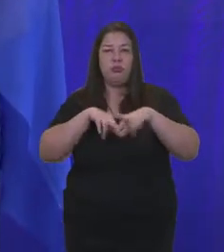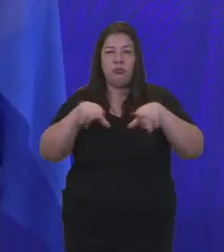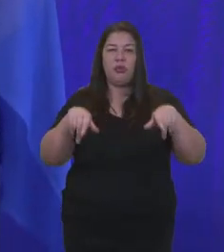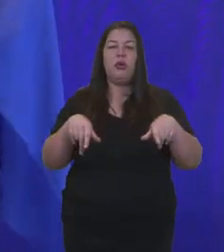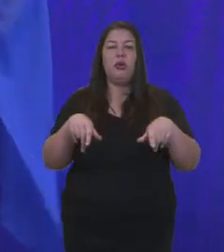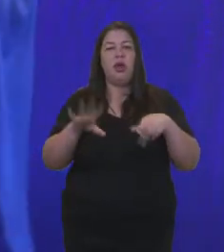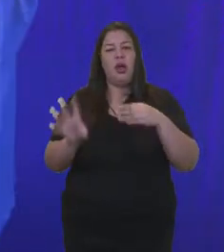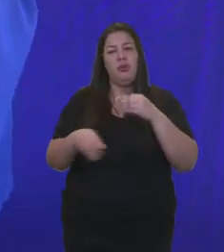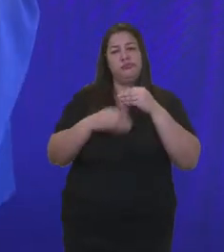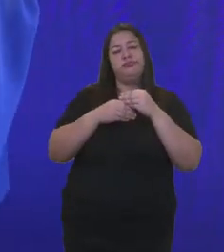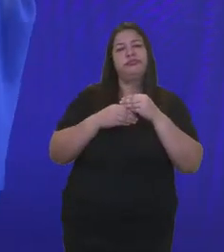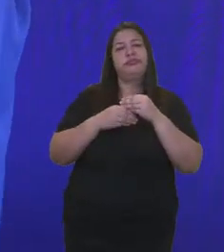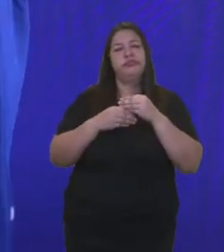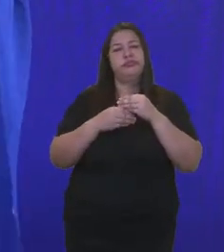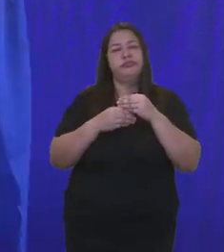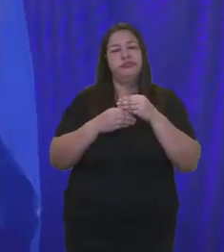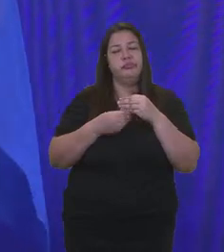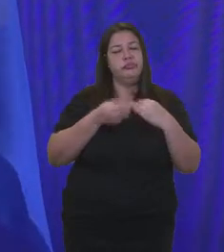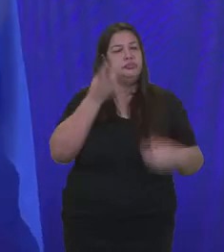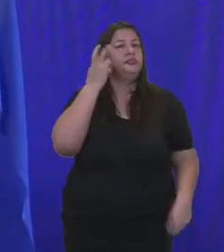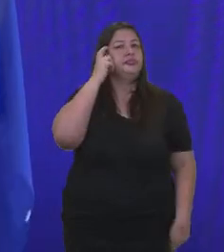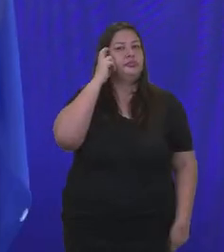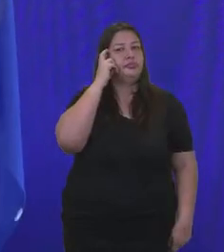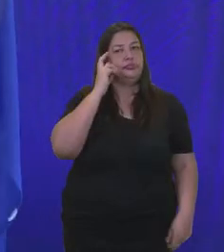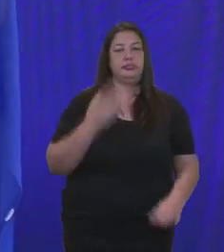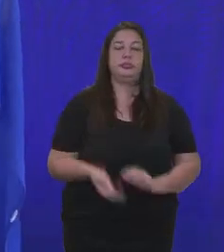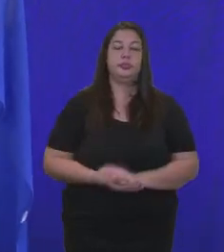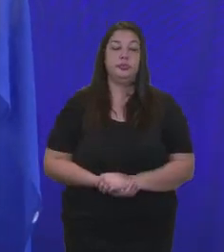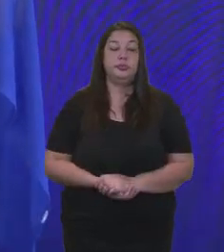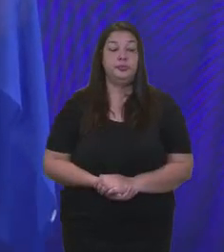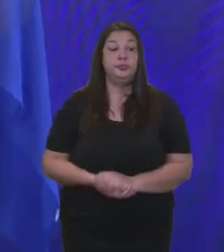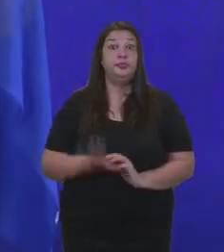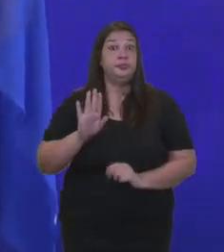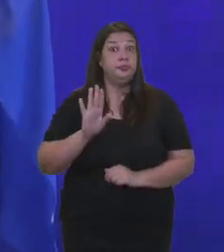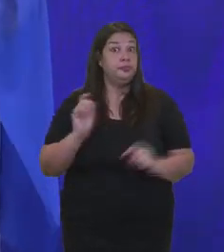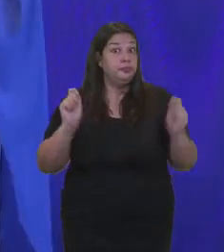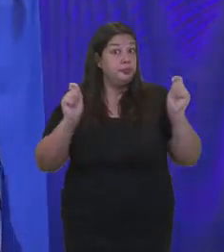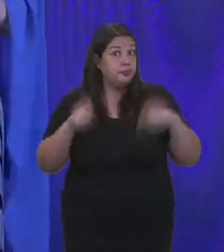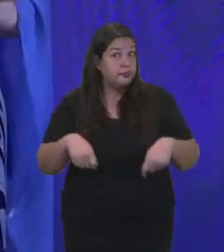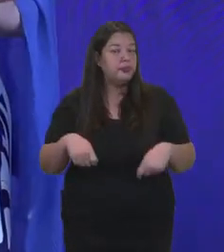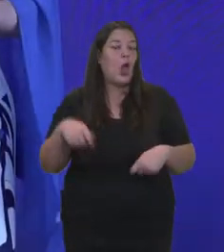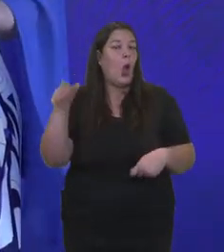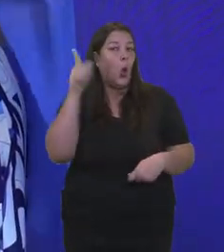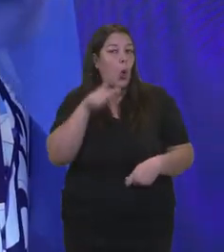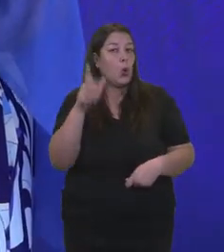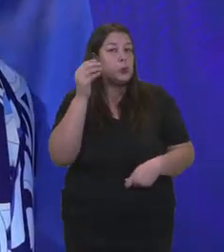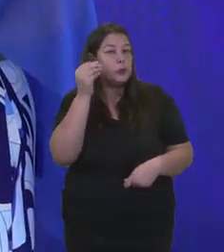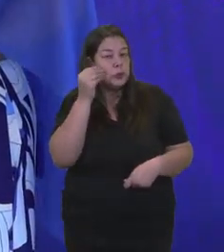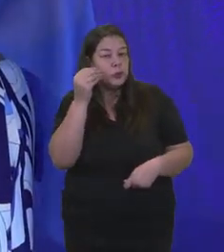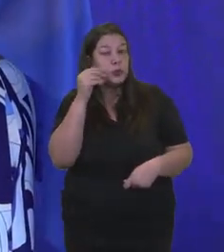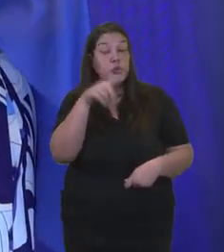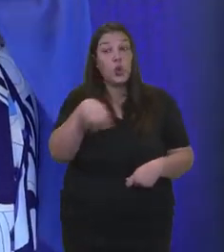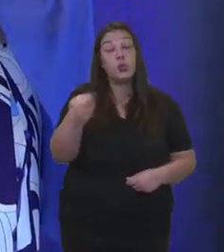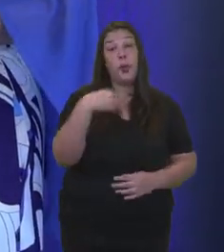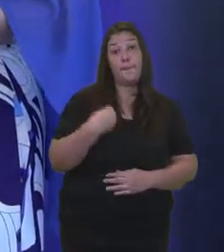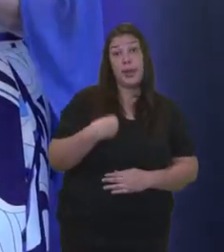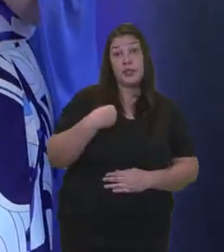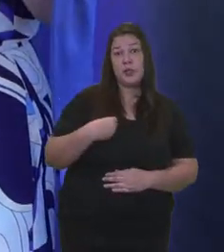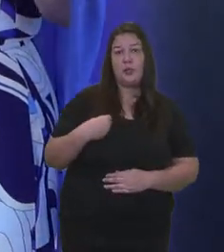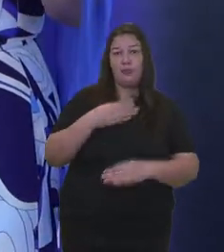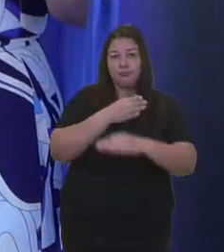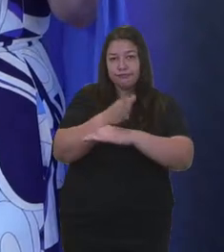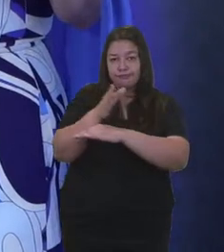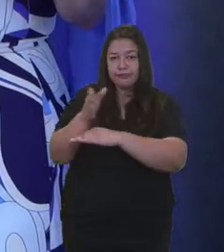added value. However, in order to offer the possibility to everybody, to all panels,